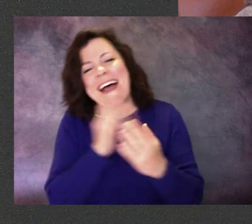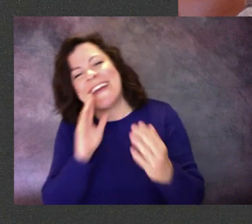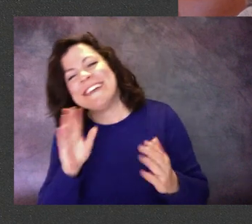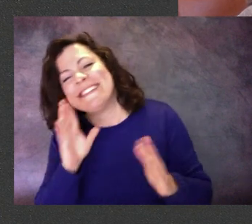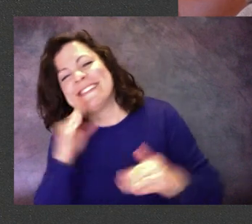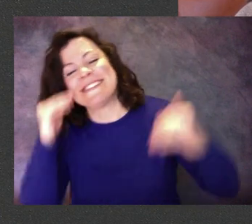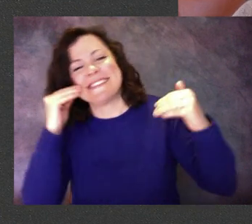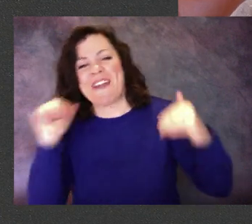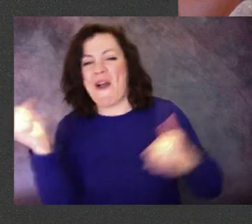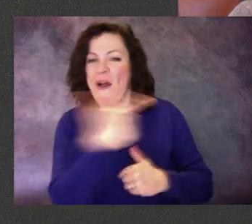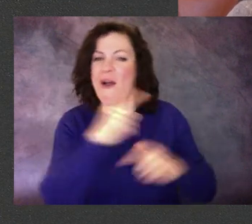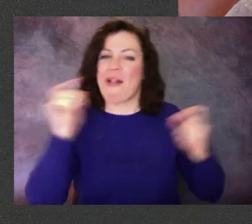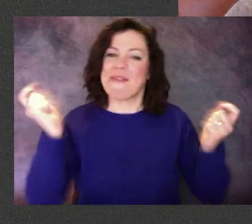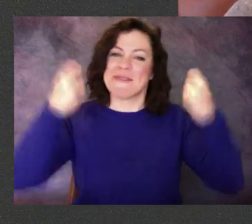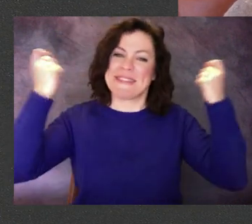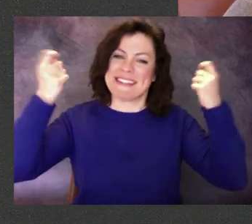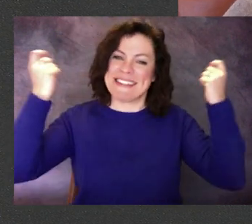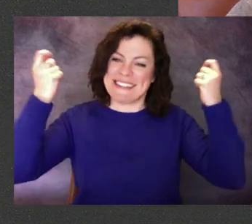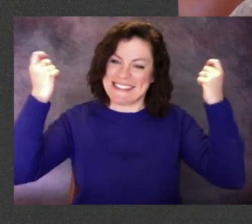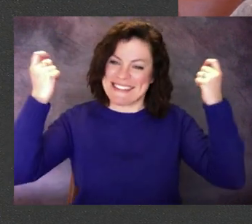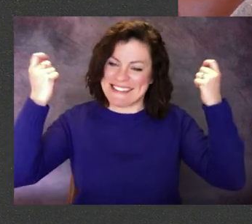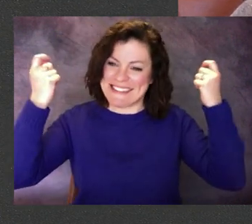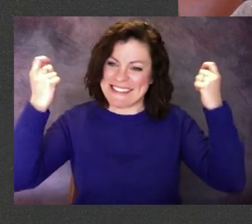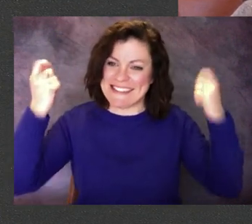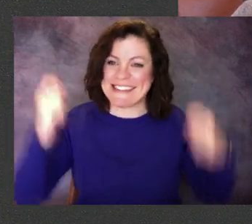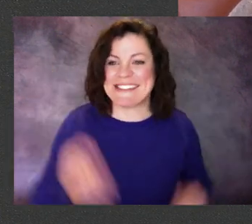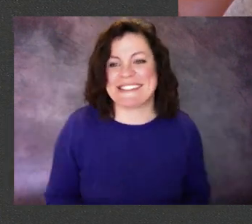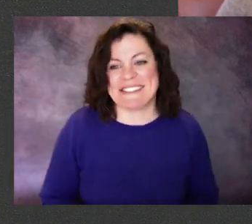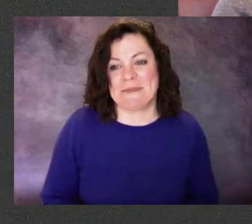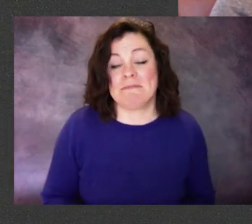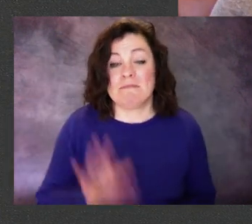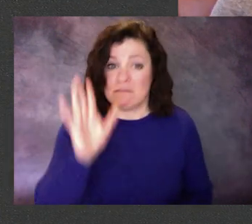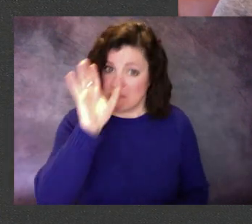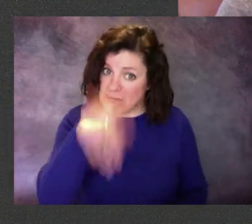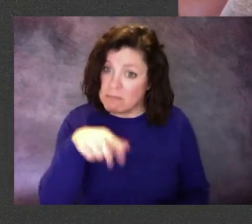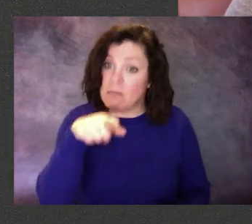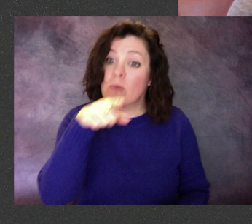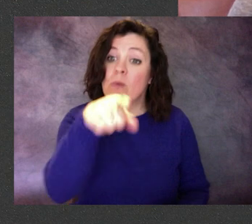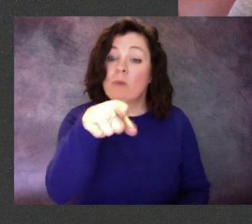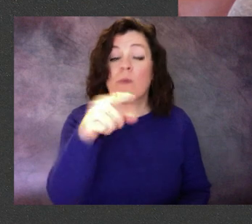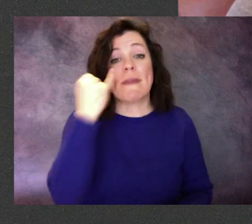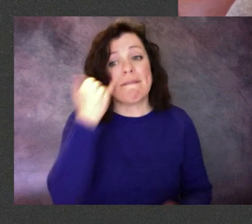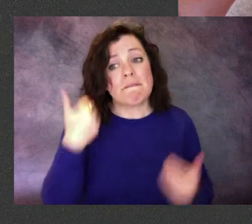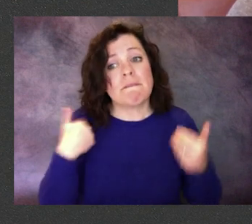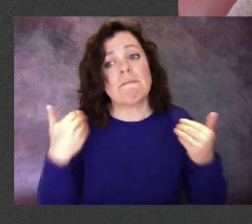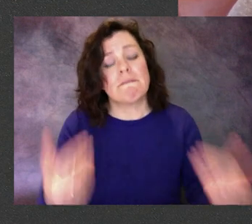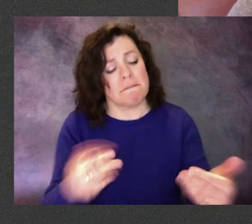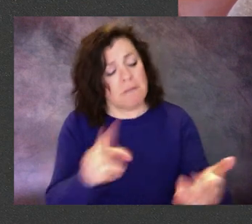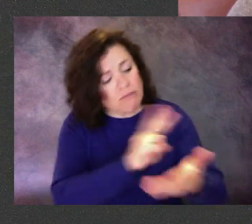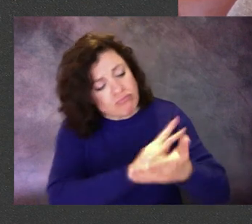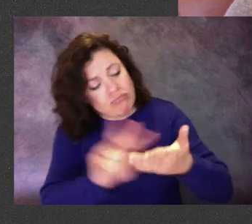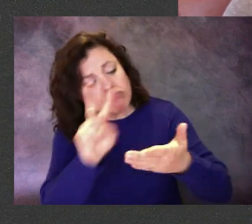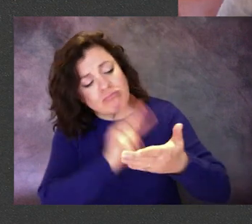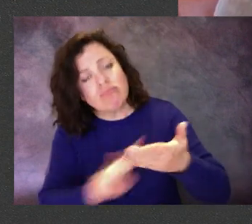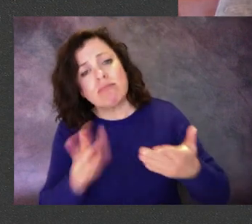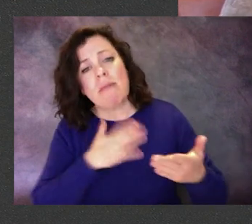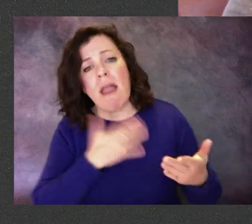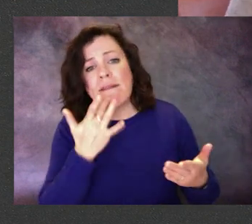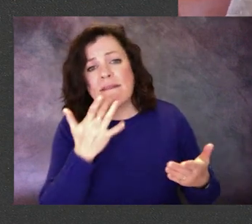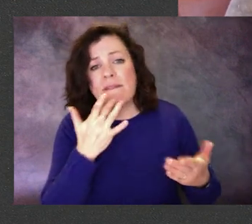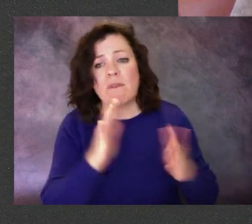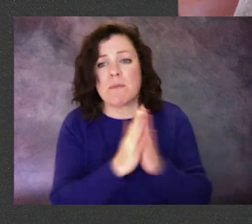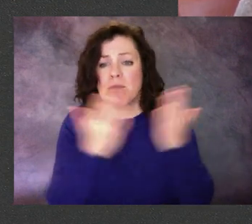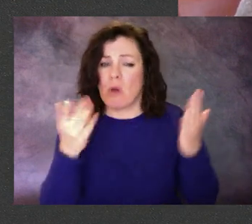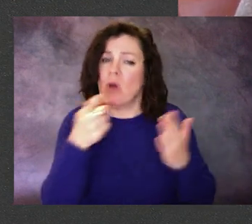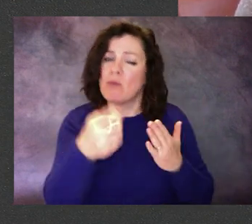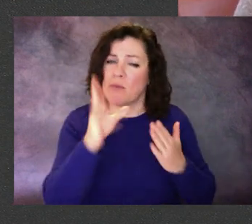and everyone wins. And you're always winning when you're spending time with your favorite books. There's nothing